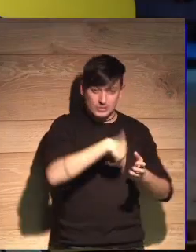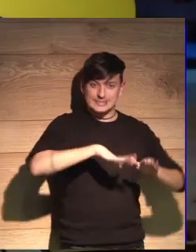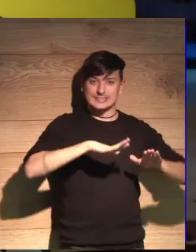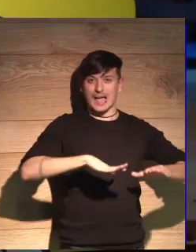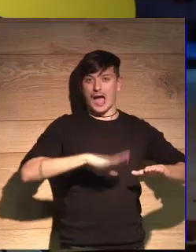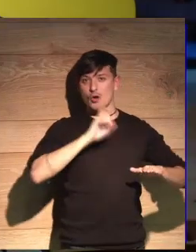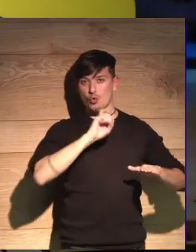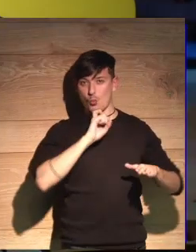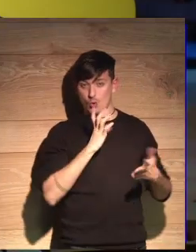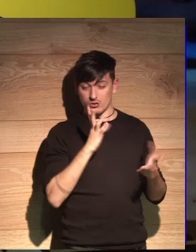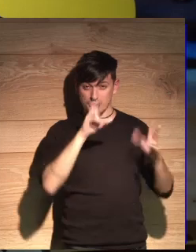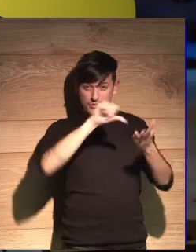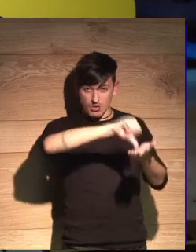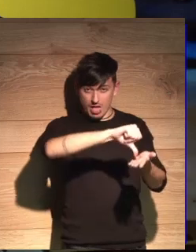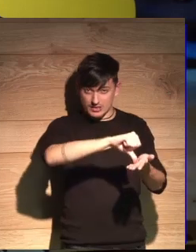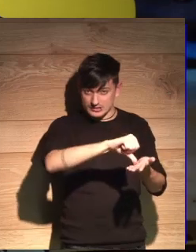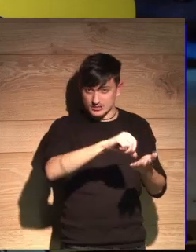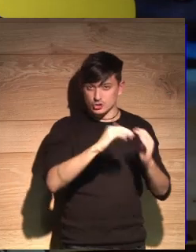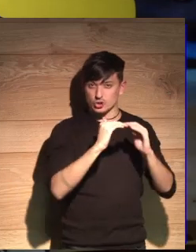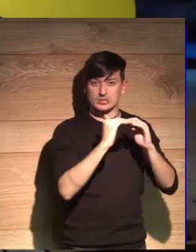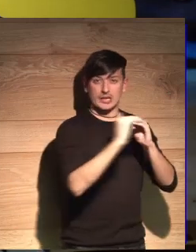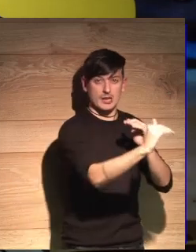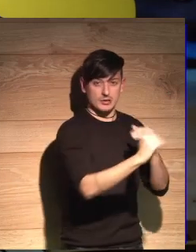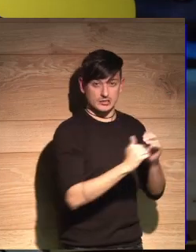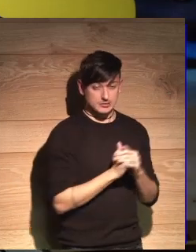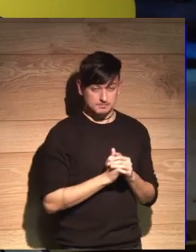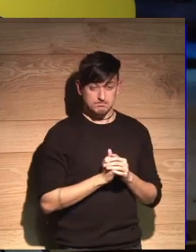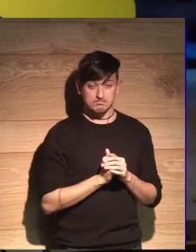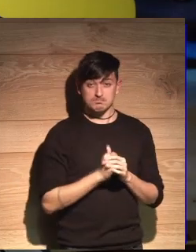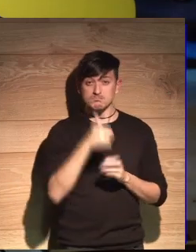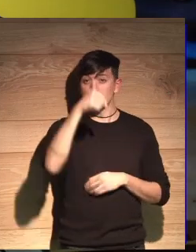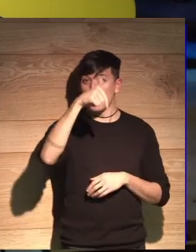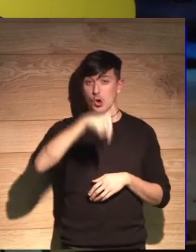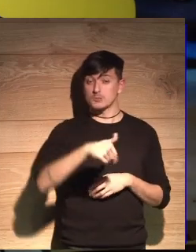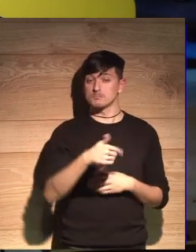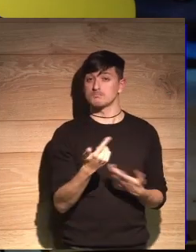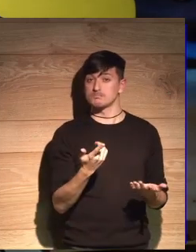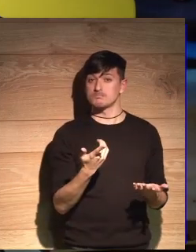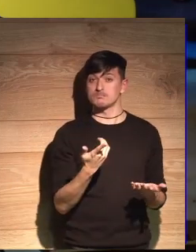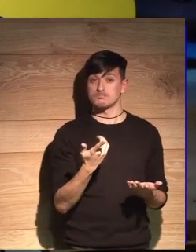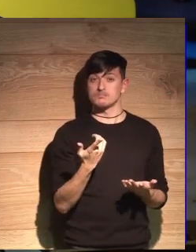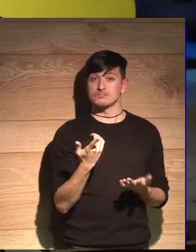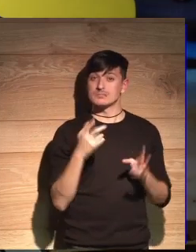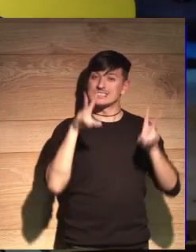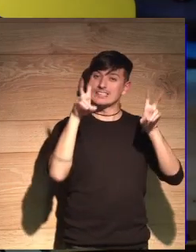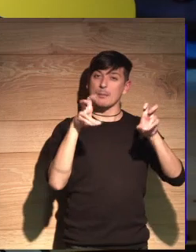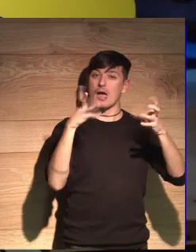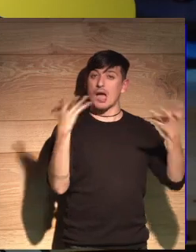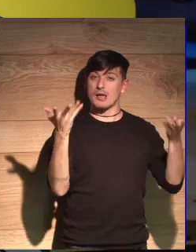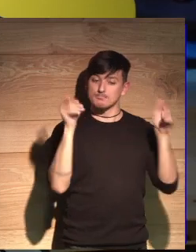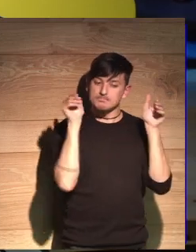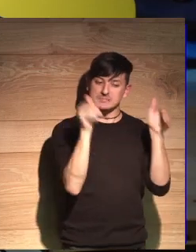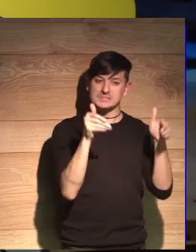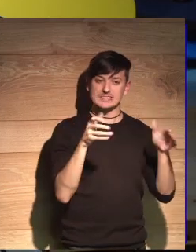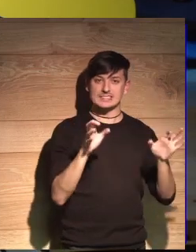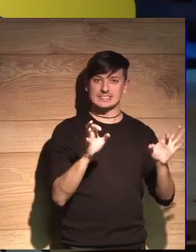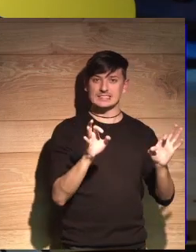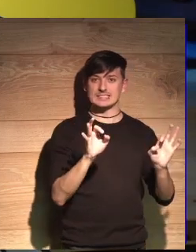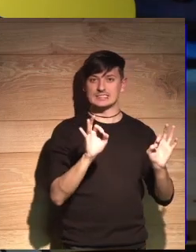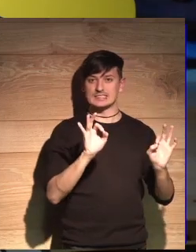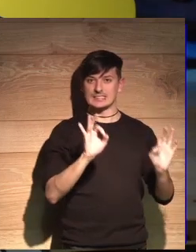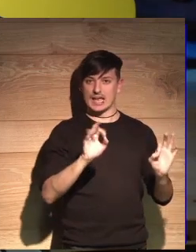we are in the world, cities and sustainable cities. And today we are going to have it devoted